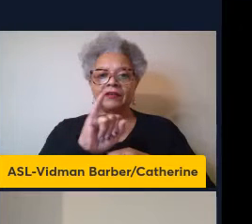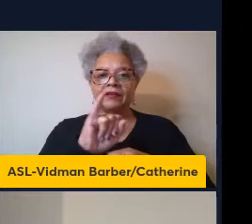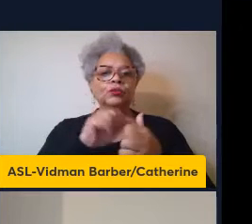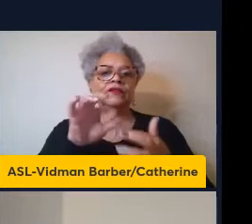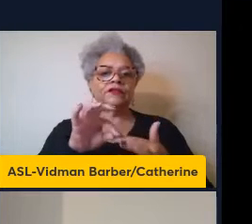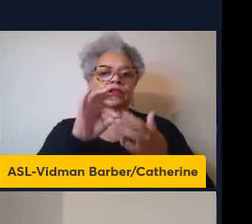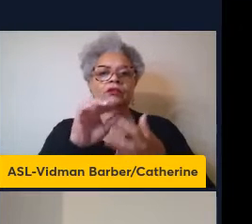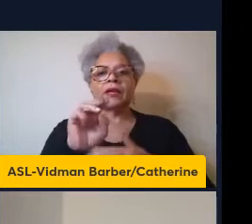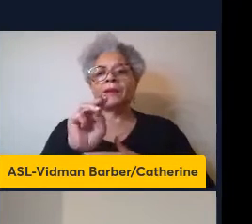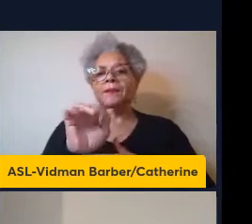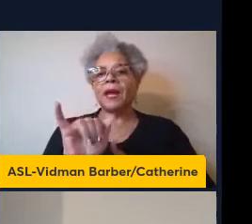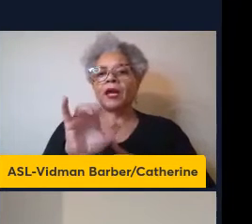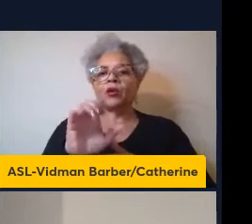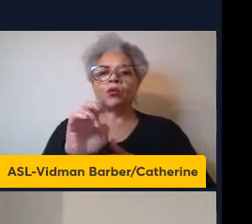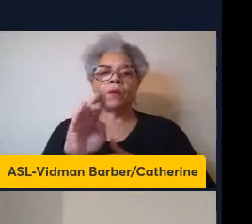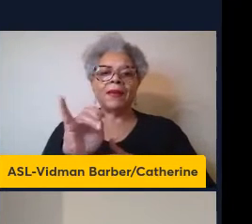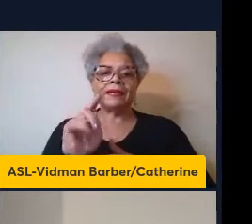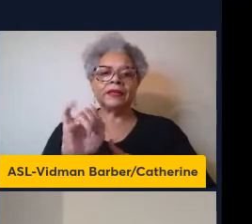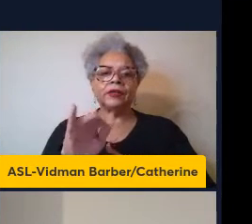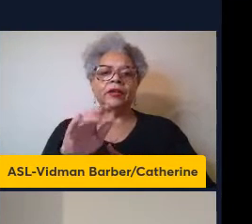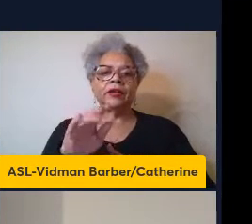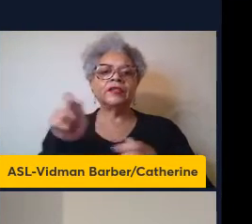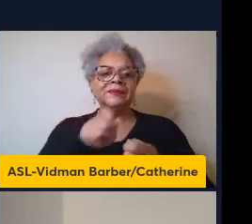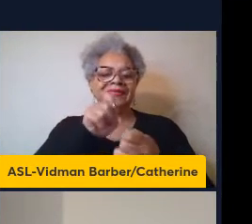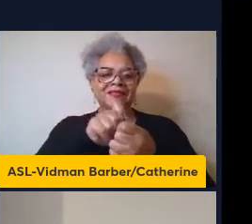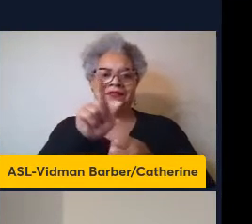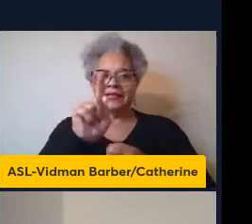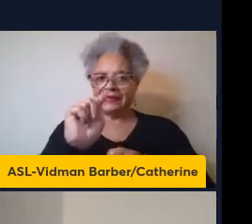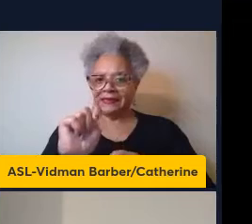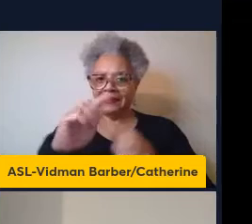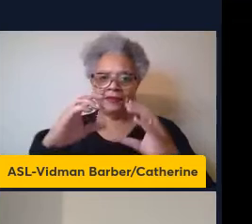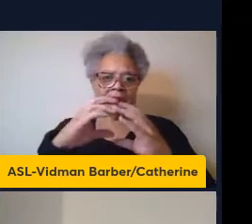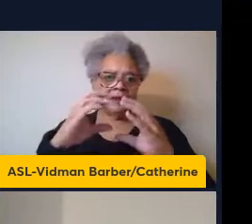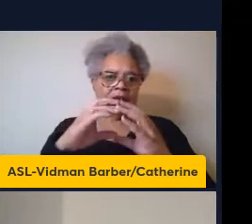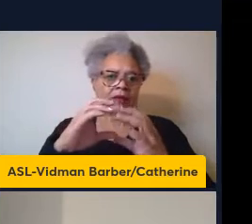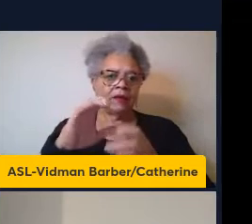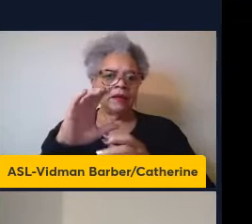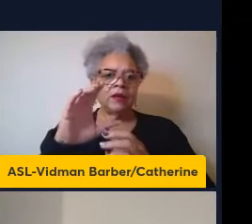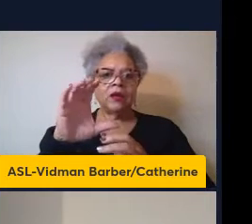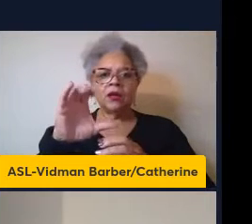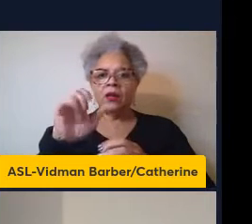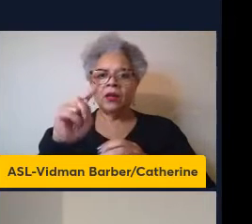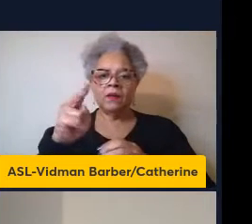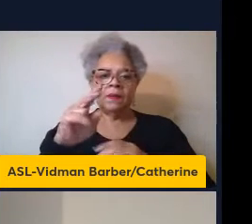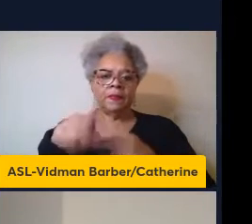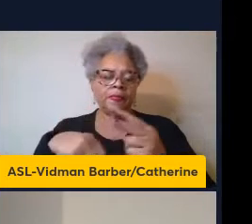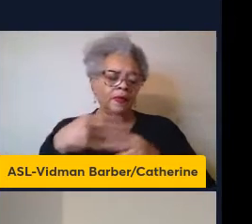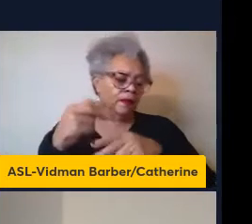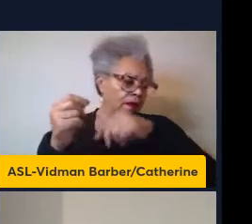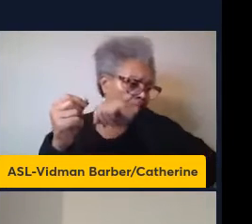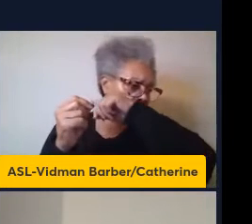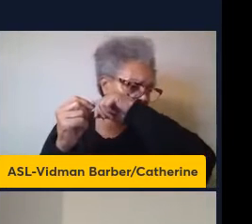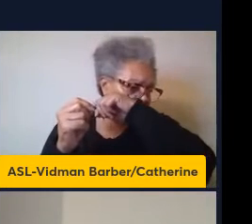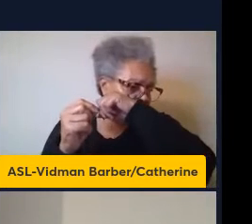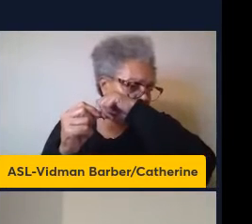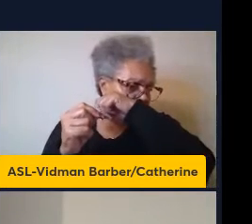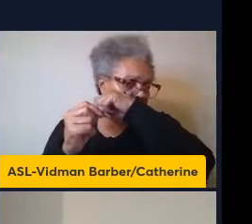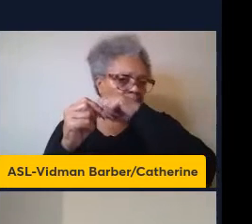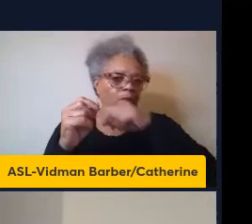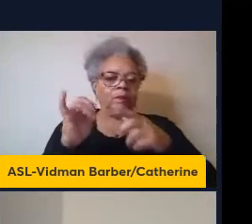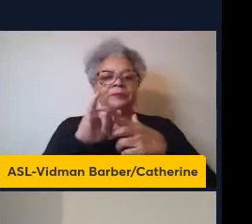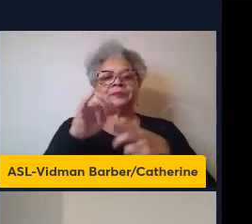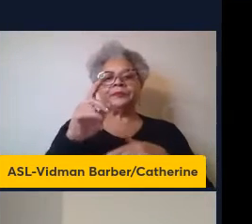mycobacterial-specific T cell clonotypes? So essentially what we wanted to get to at the end of this study was a list of good